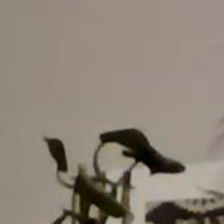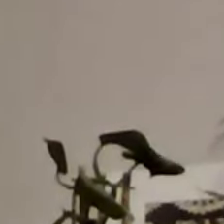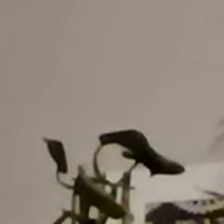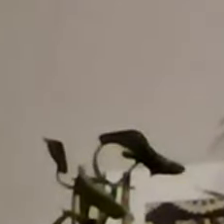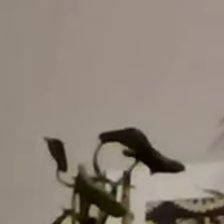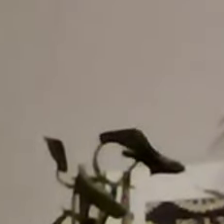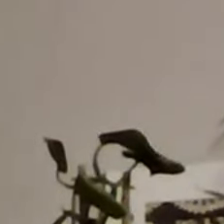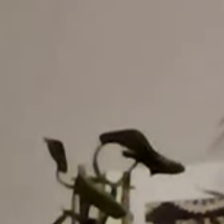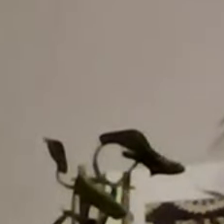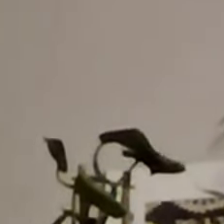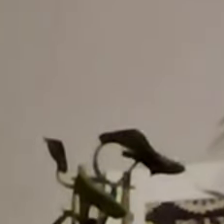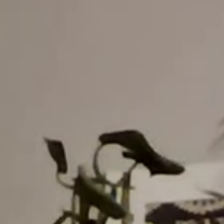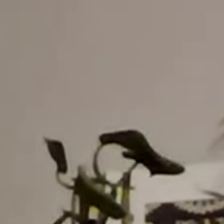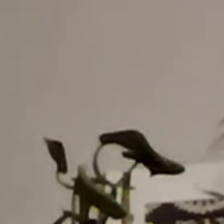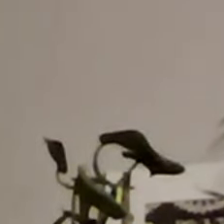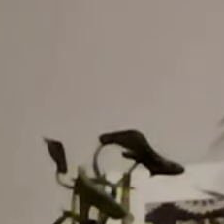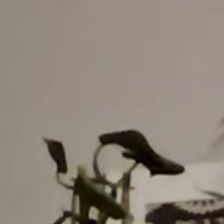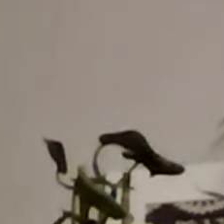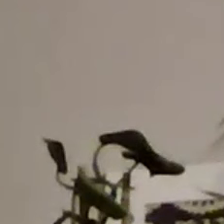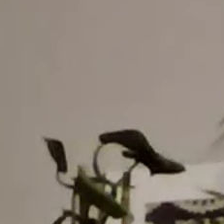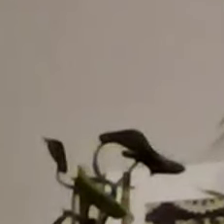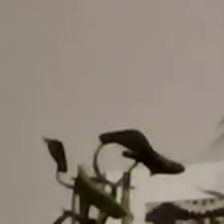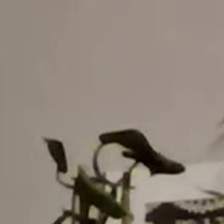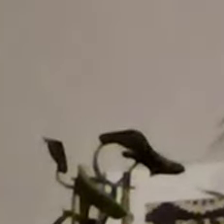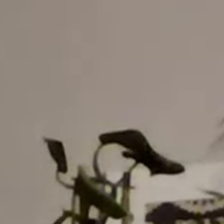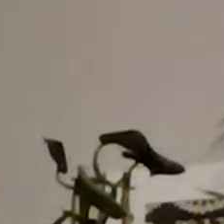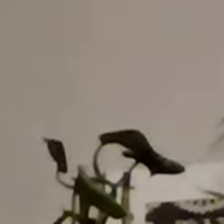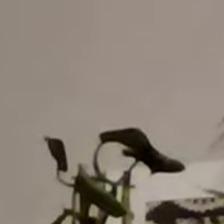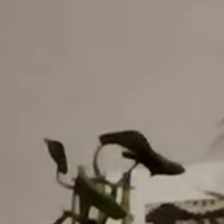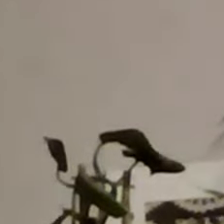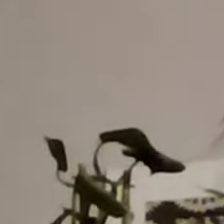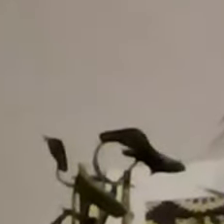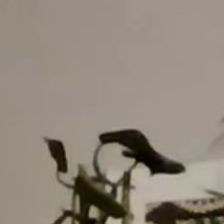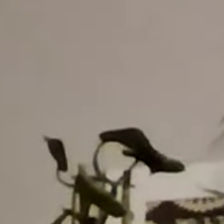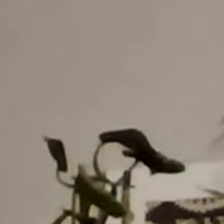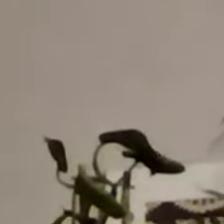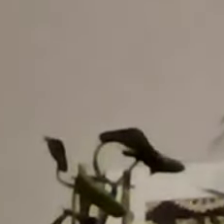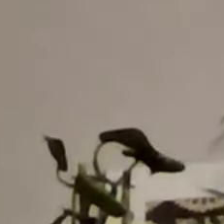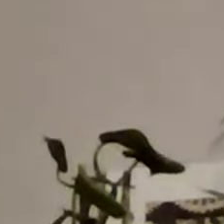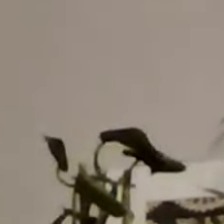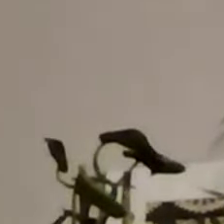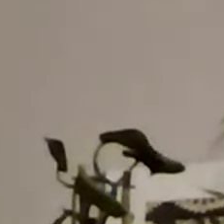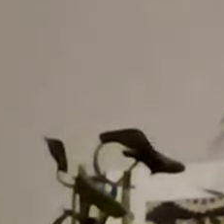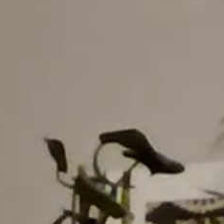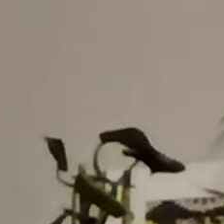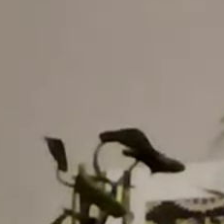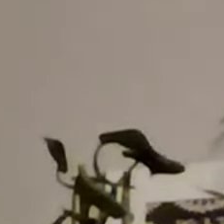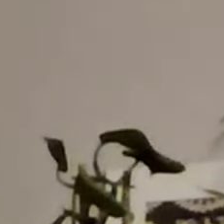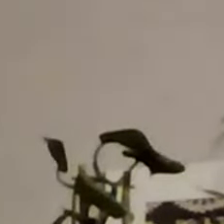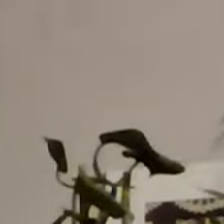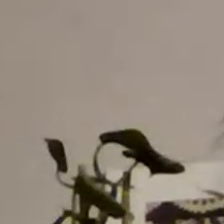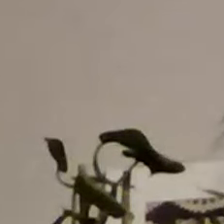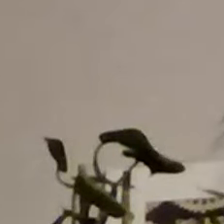started with those. We've just got a few minutes here for questions. The first one is to